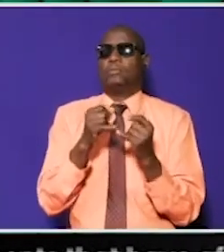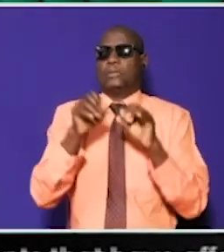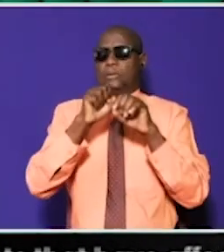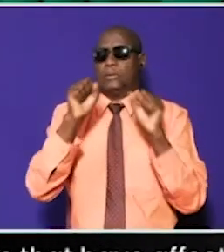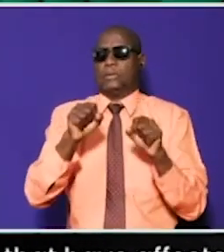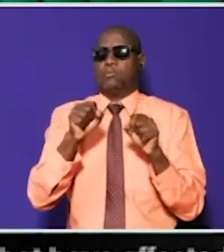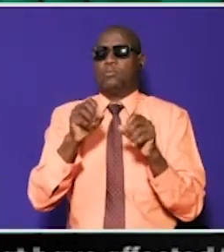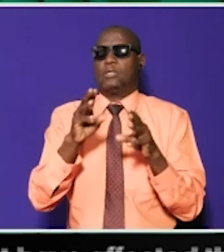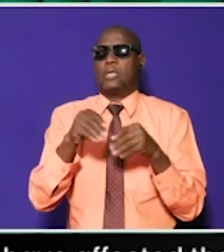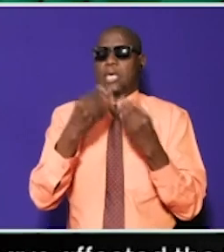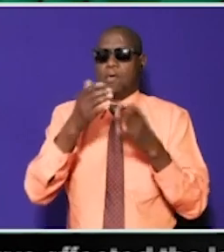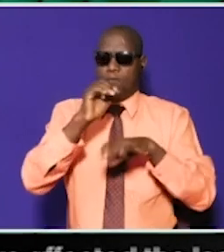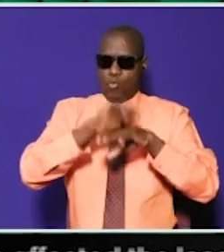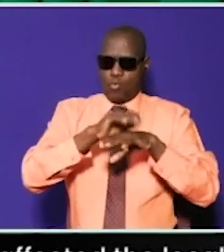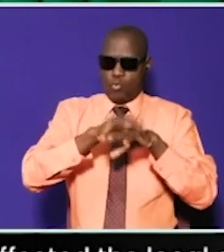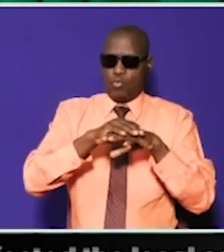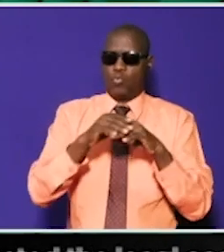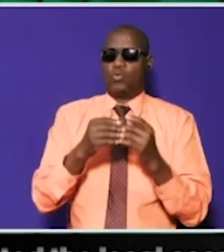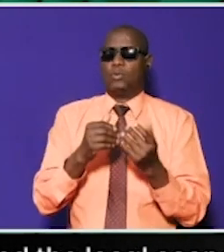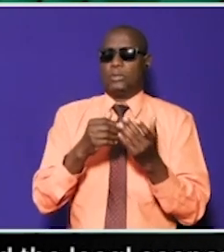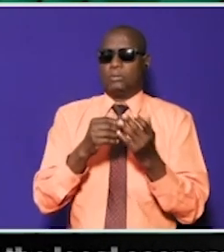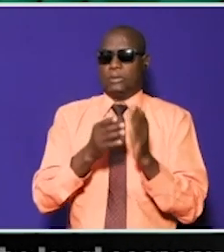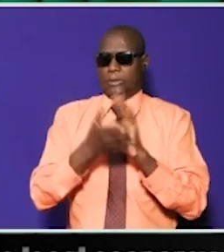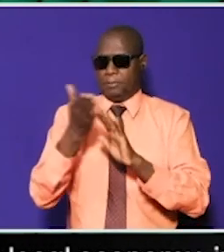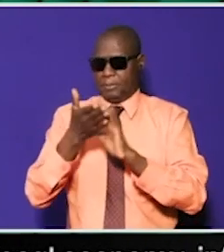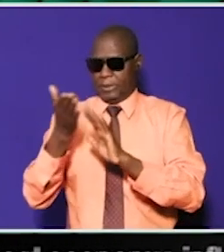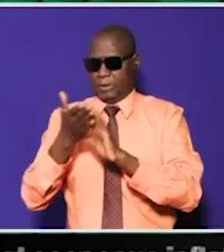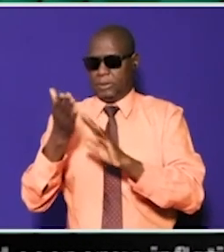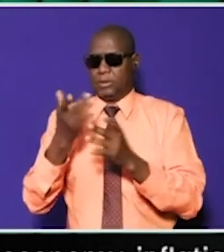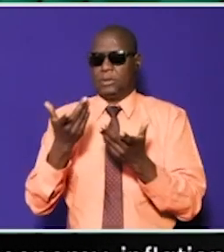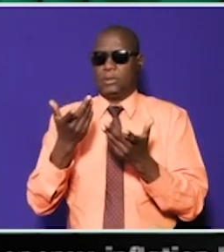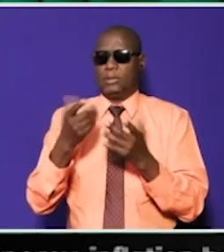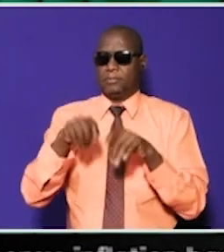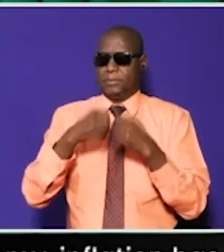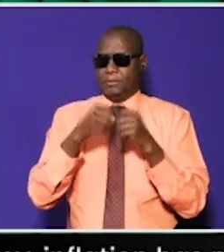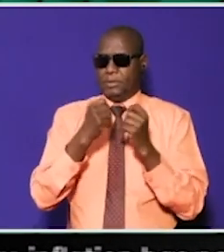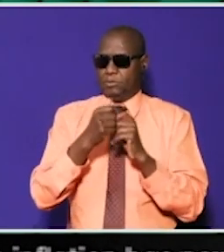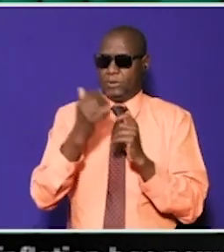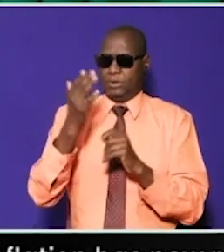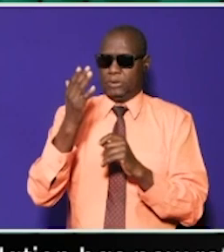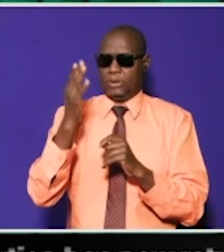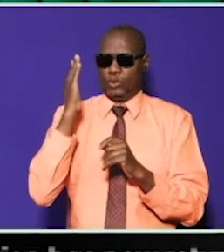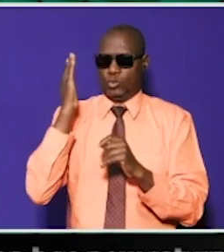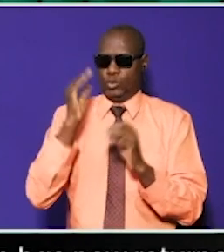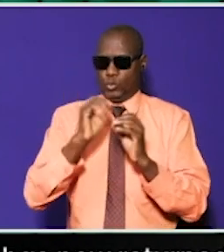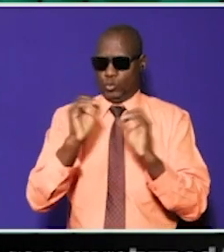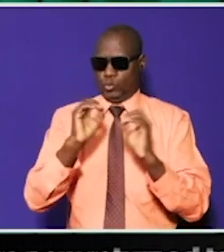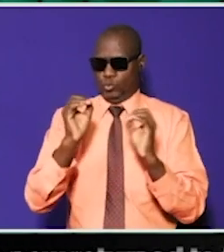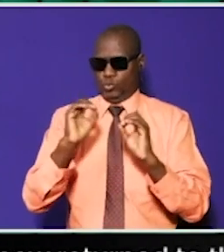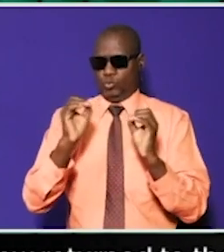convenience, efficiency and speed without compromising security and has enhanced security and